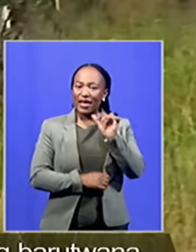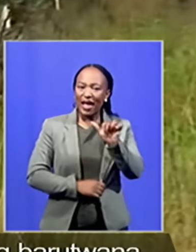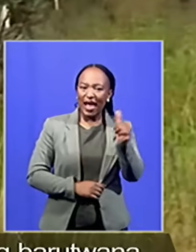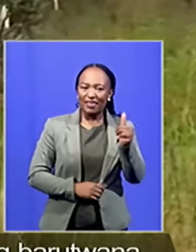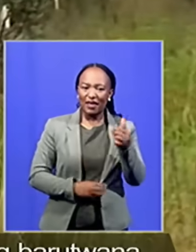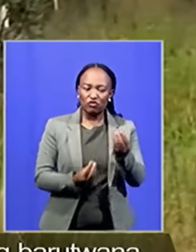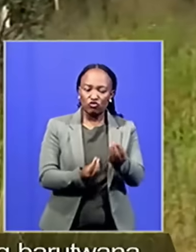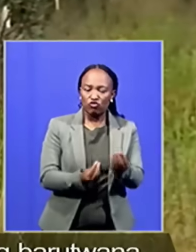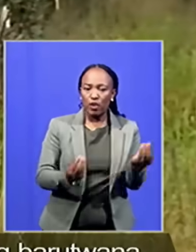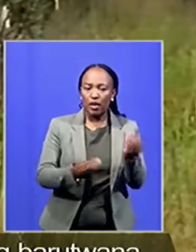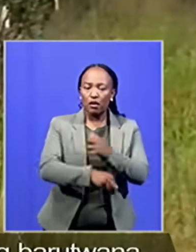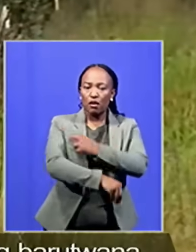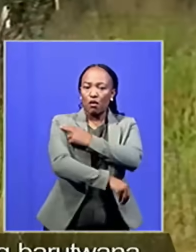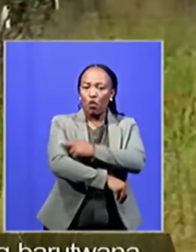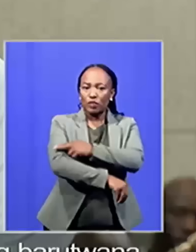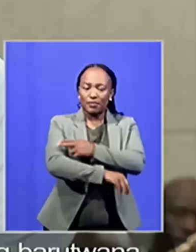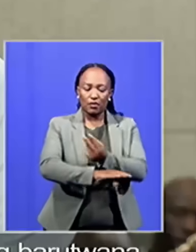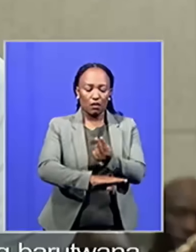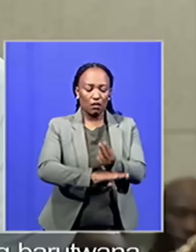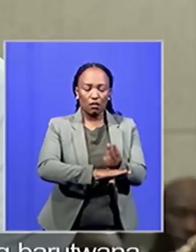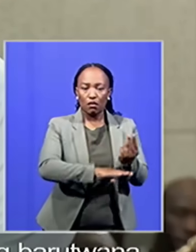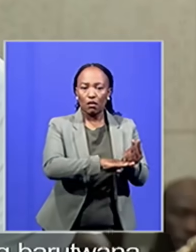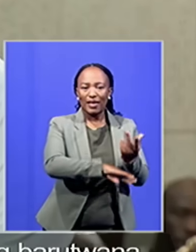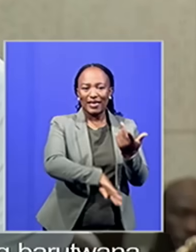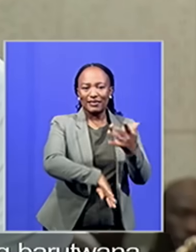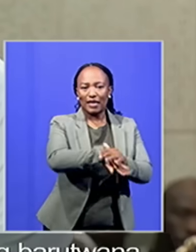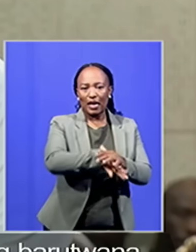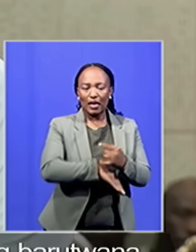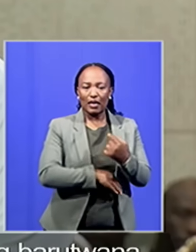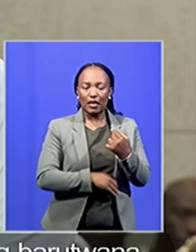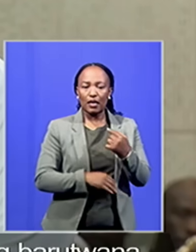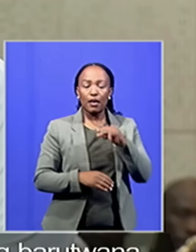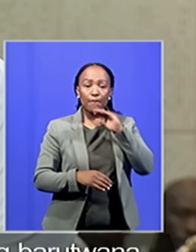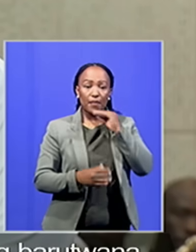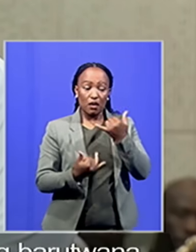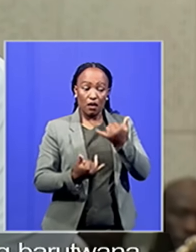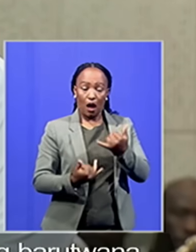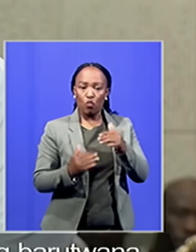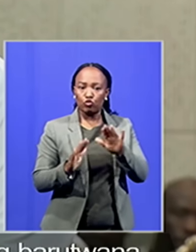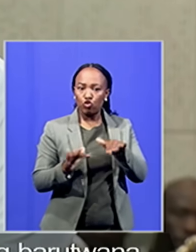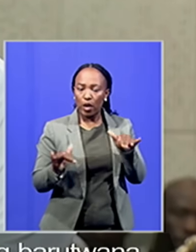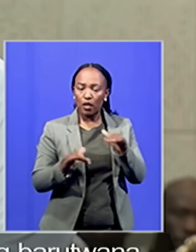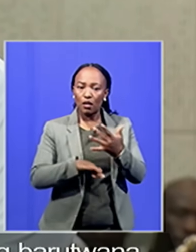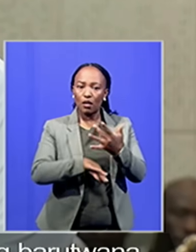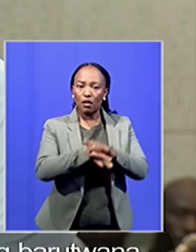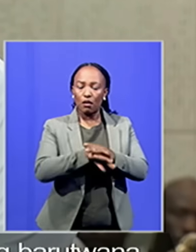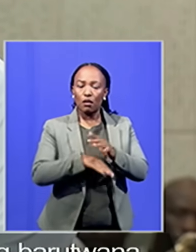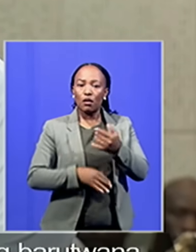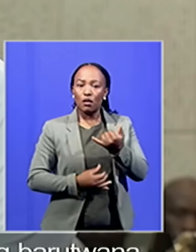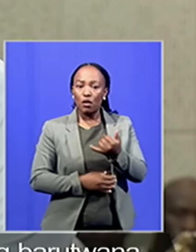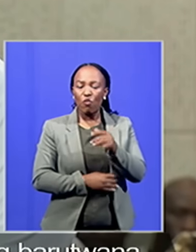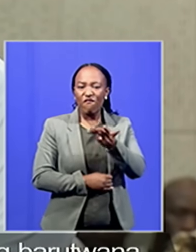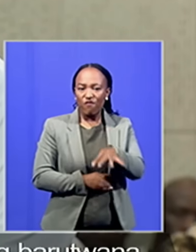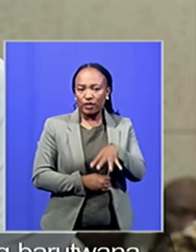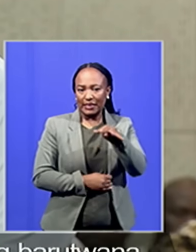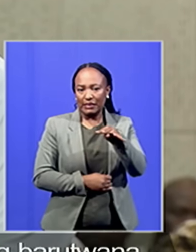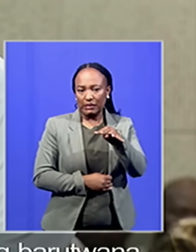ba hlokaletseng sepetlele ka morao a meha kotsing ya ka Mantaha moo palo ya barutwana ba seng ba hlokaetse e leng